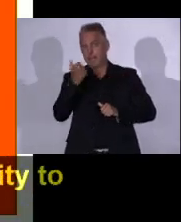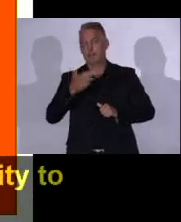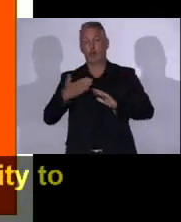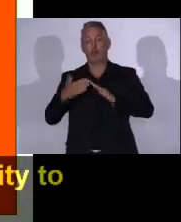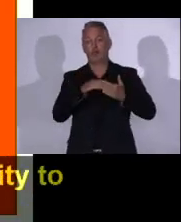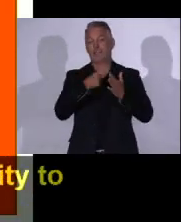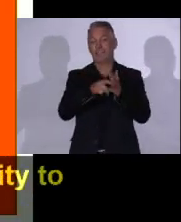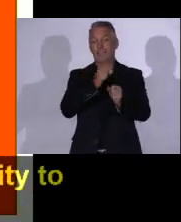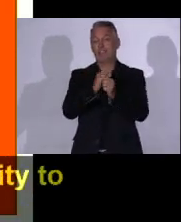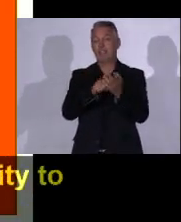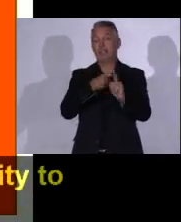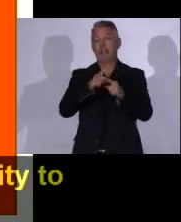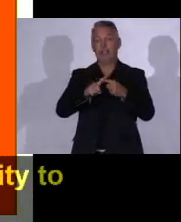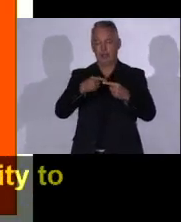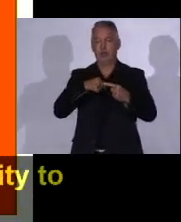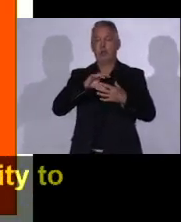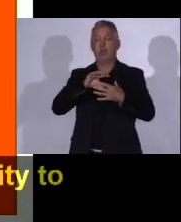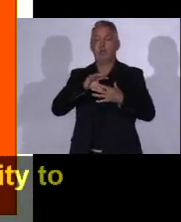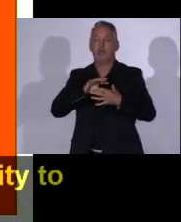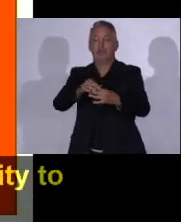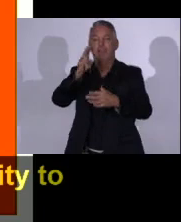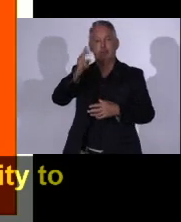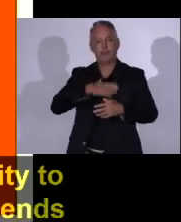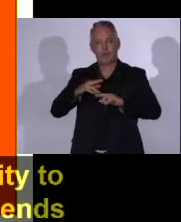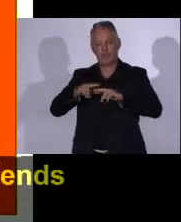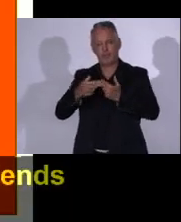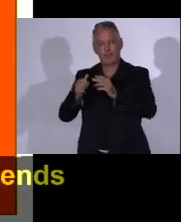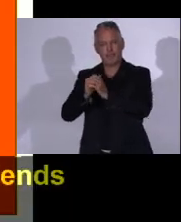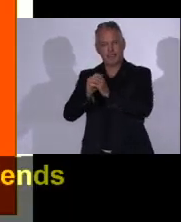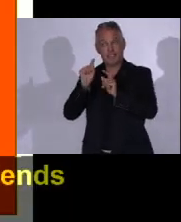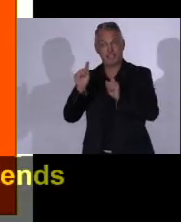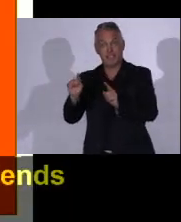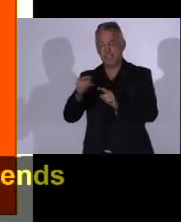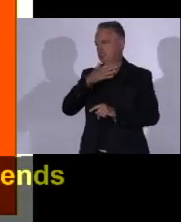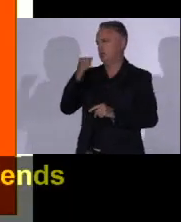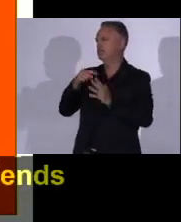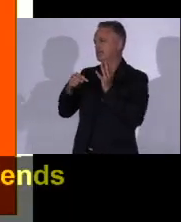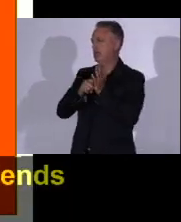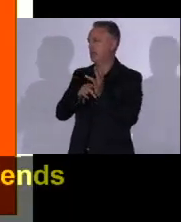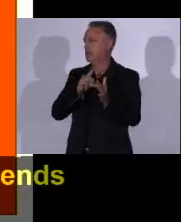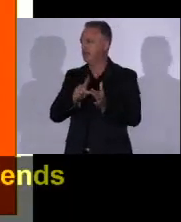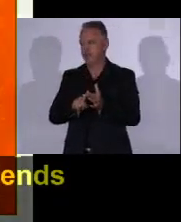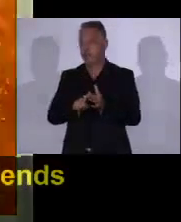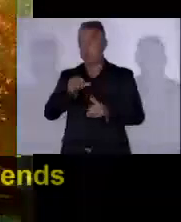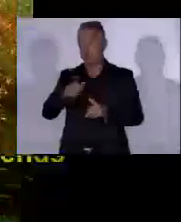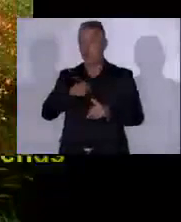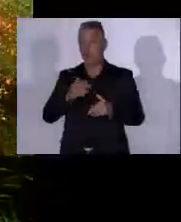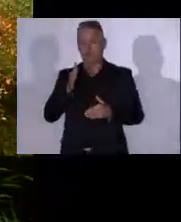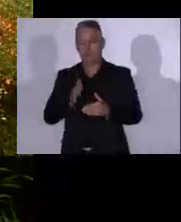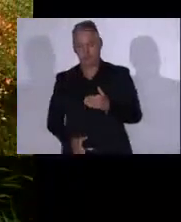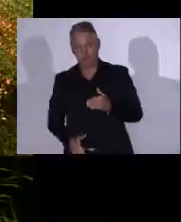2009 and reconnect with my friends up there now. So that to me is a really important outcome. So I'm going to leave you with that.